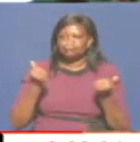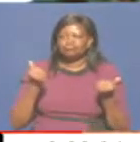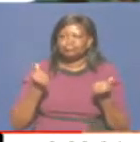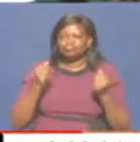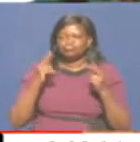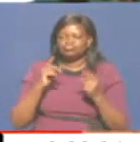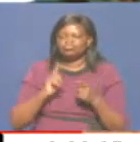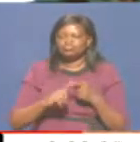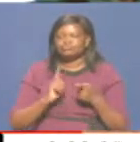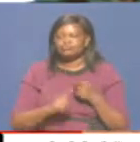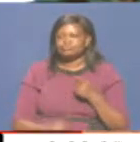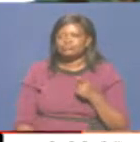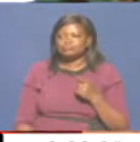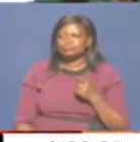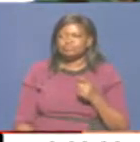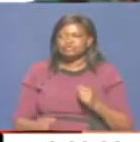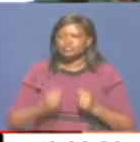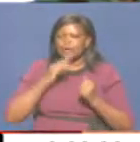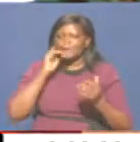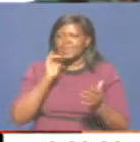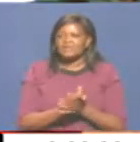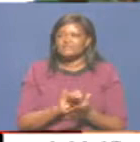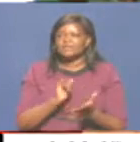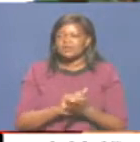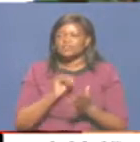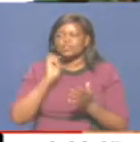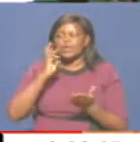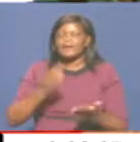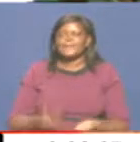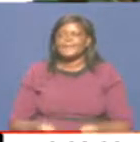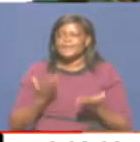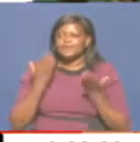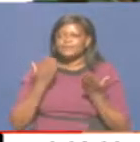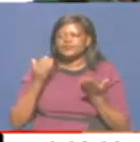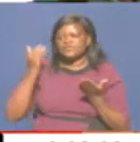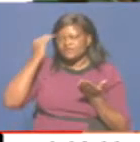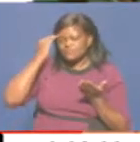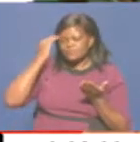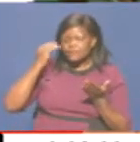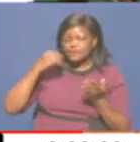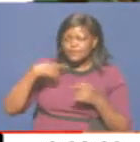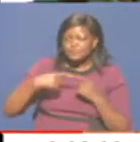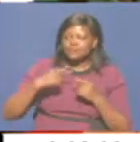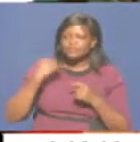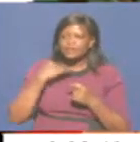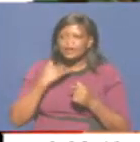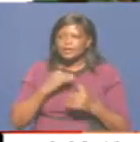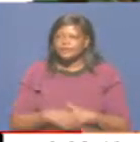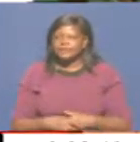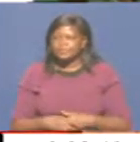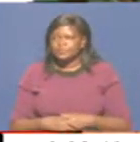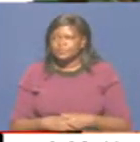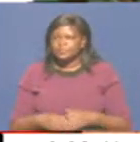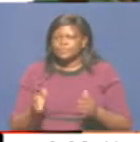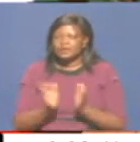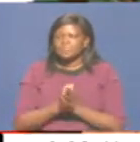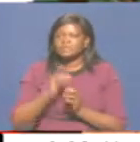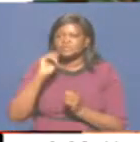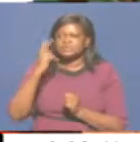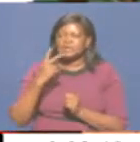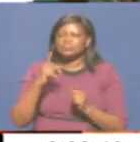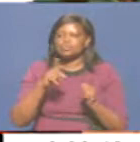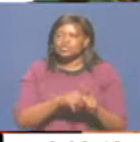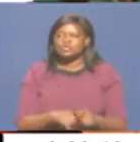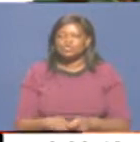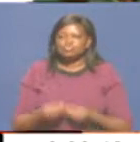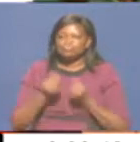One, we strongly believe that it will enhance the identification of proceeds of crime. And secondly, it will also